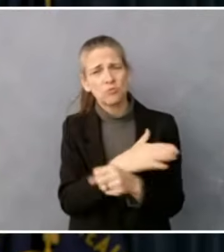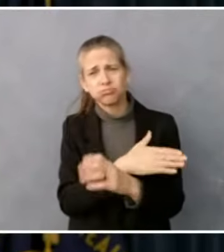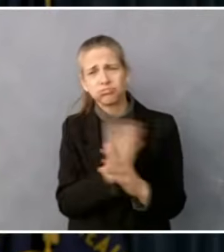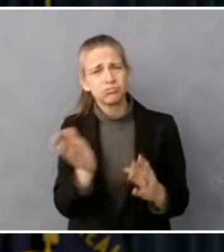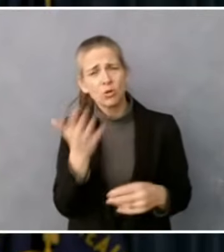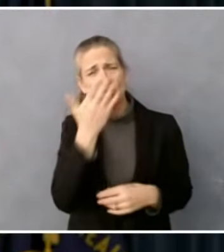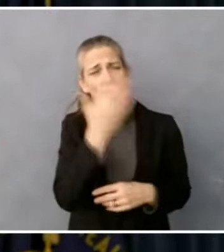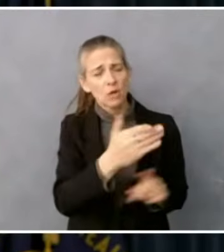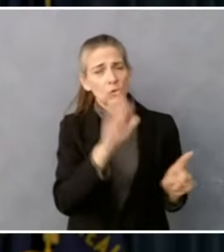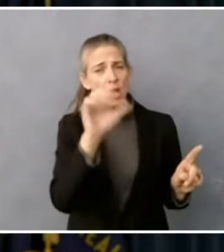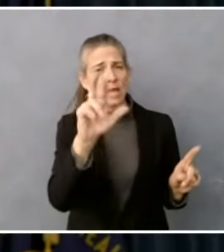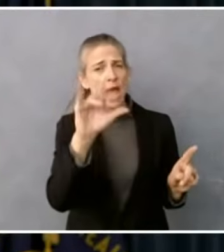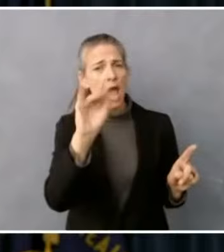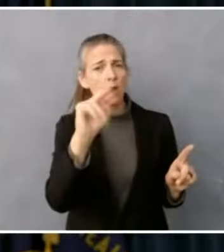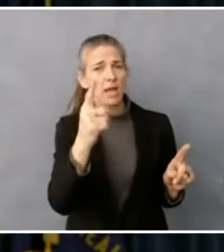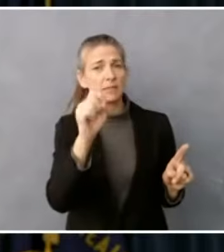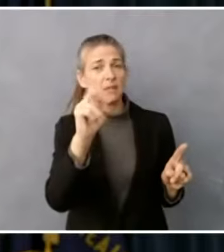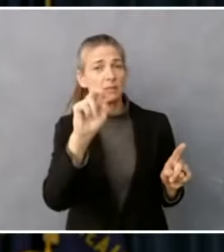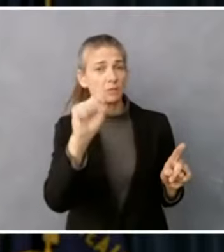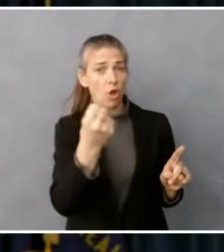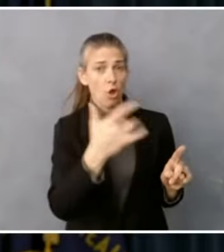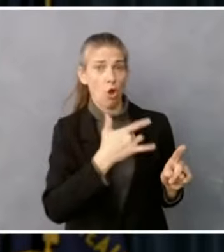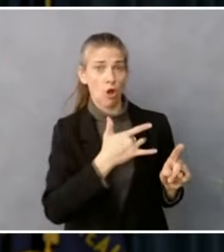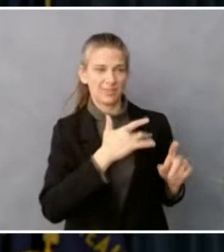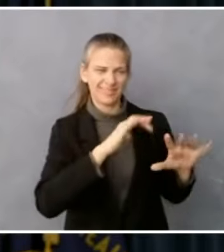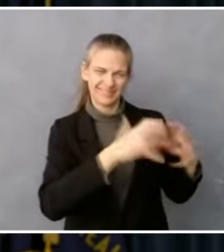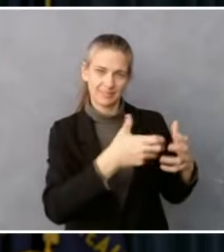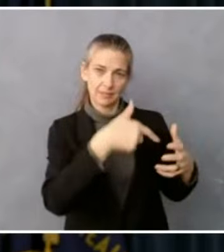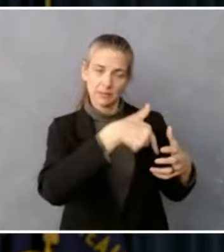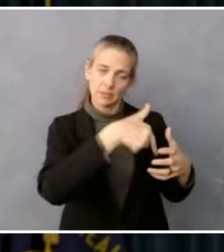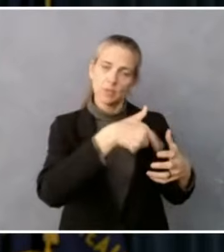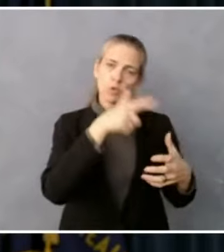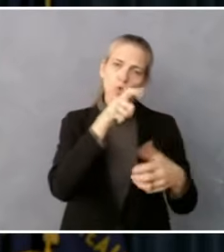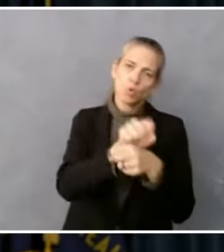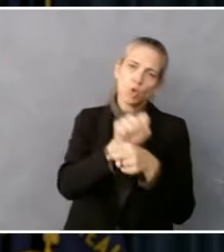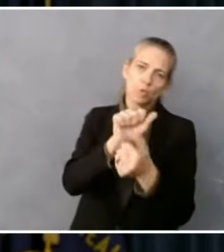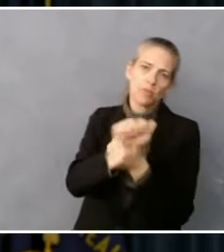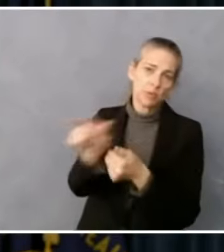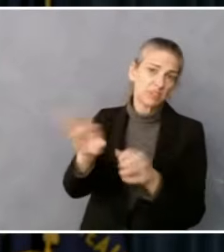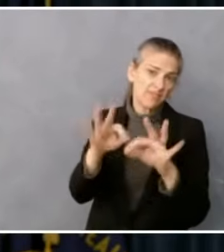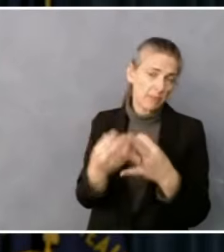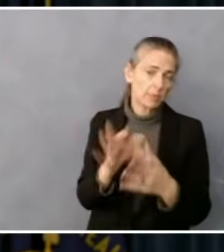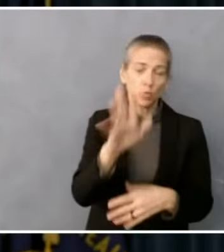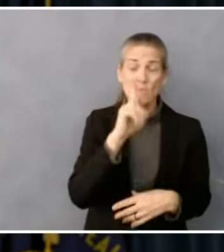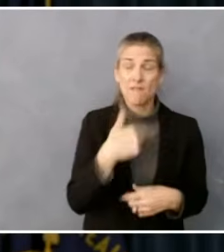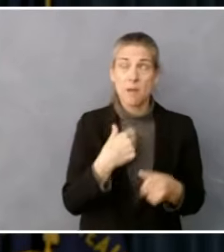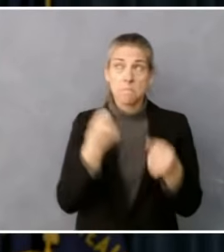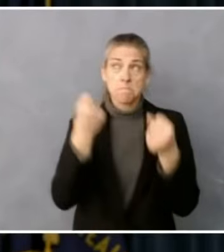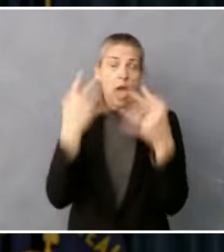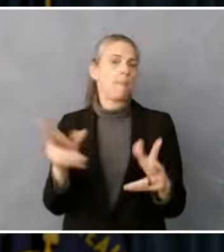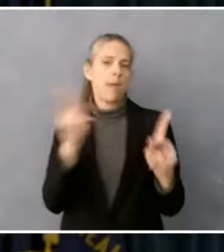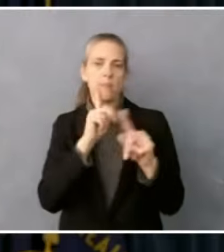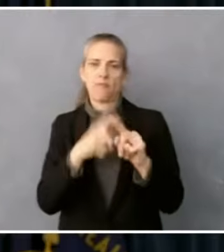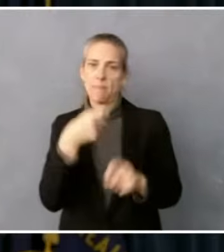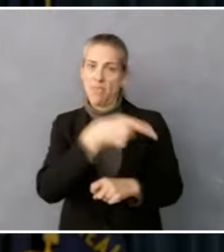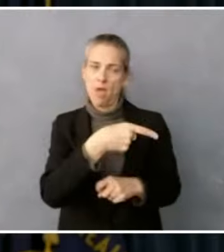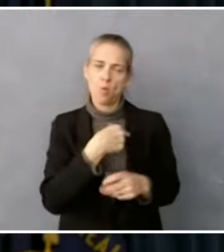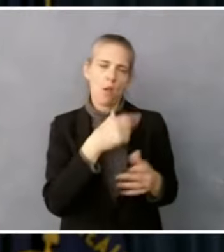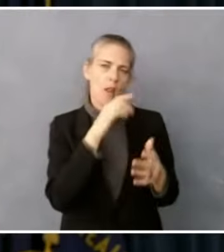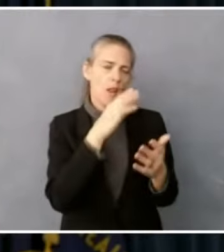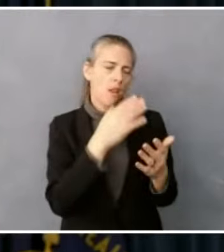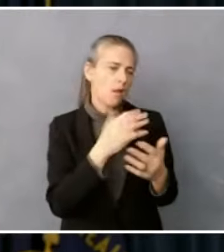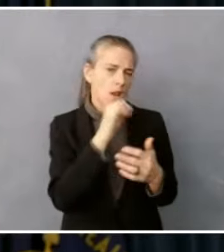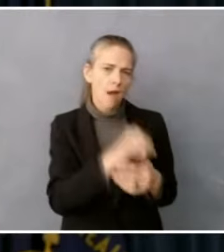Heart for the incredible work on behalf of these families. We have a number of folks from Carrington's Heart. We'd love to invite you